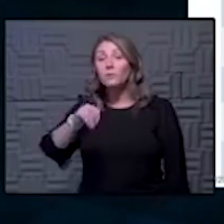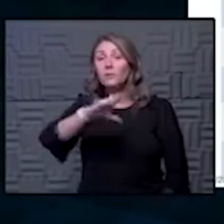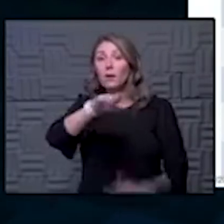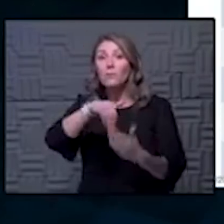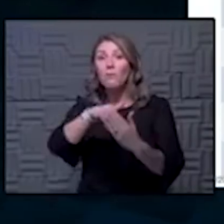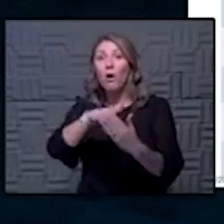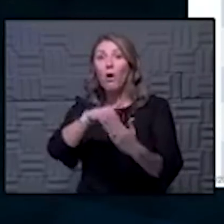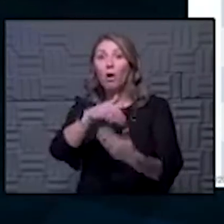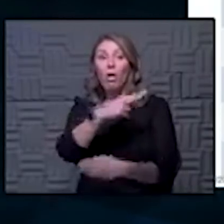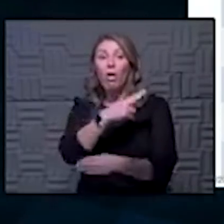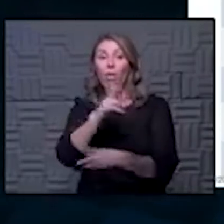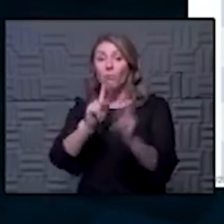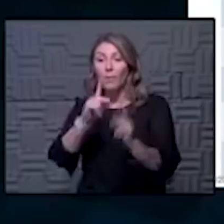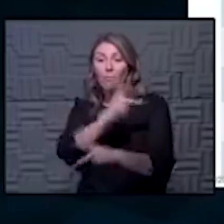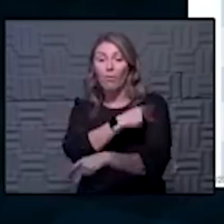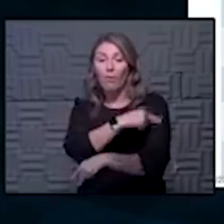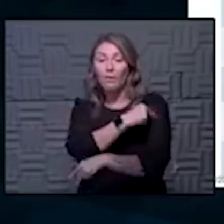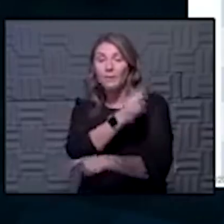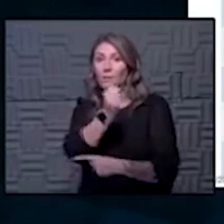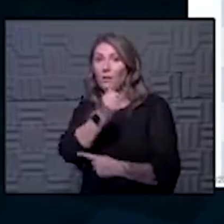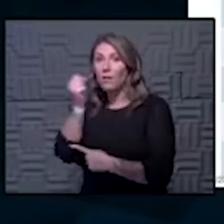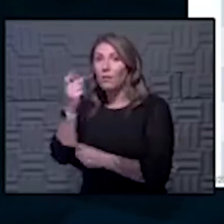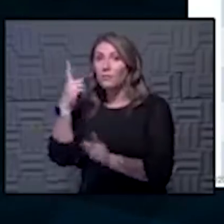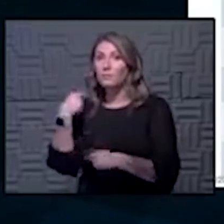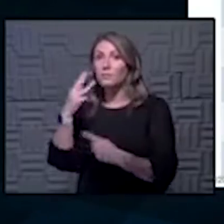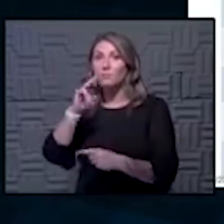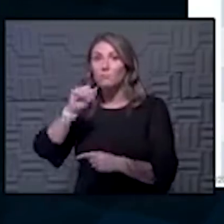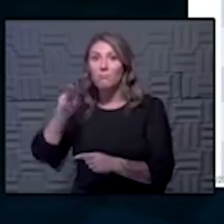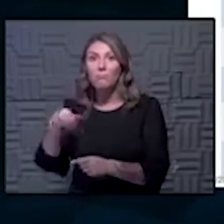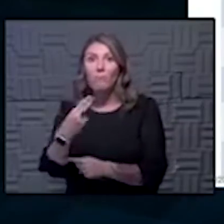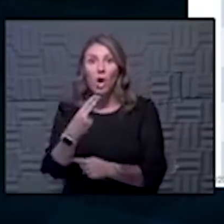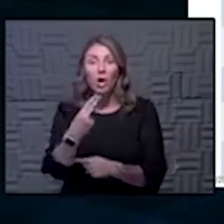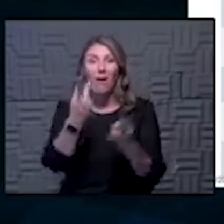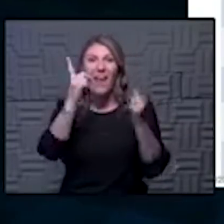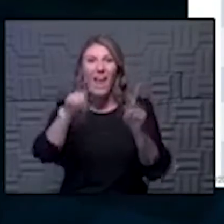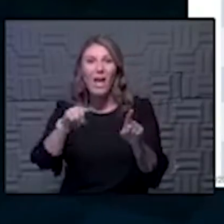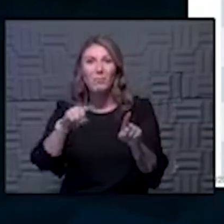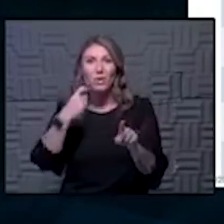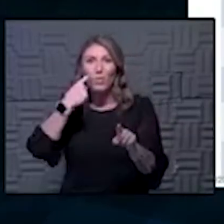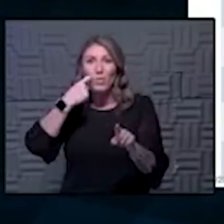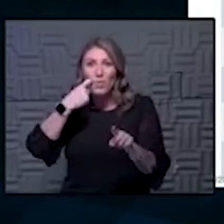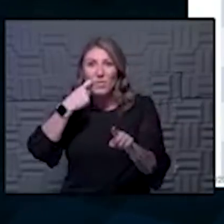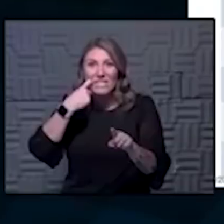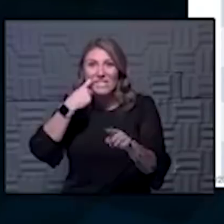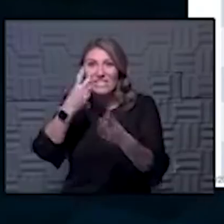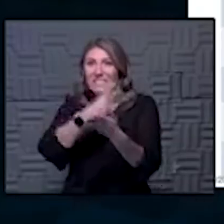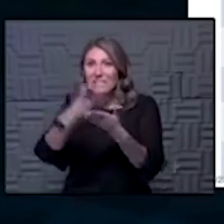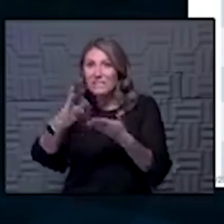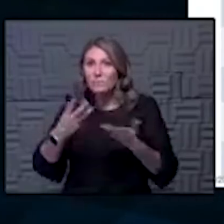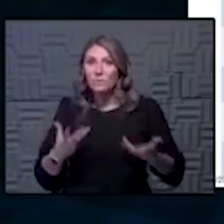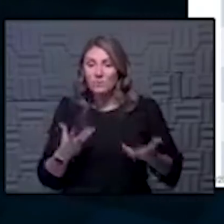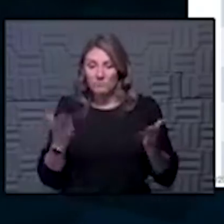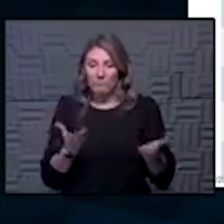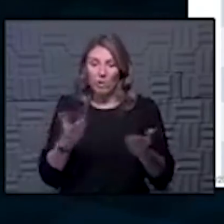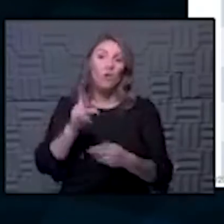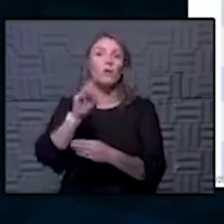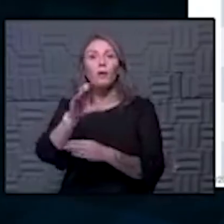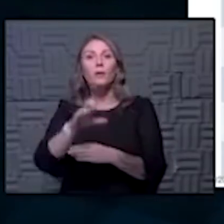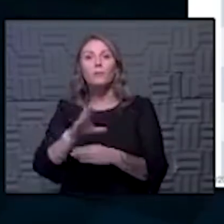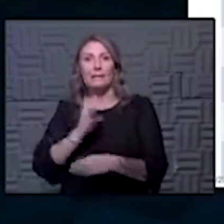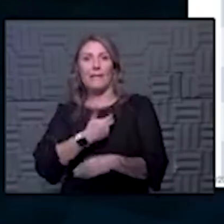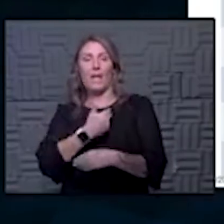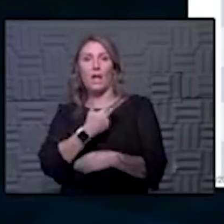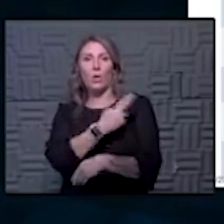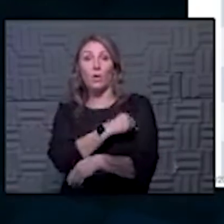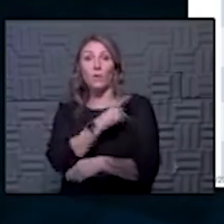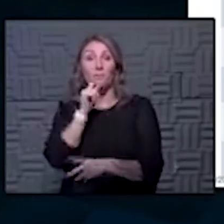our hospitalizations since March have happened in the last 6 weeks in Kansas City in our hospital here. And just for